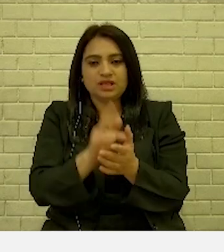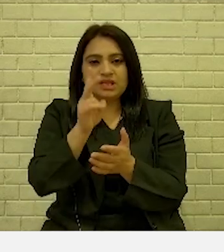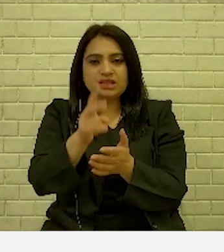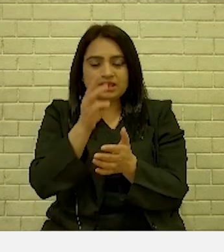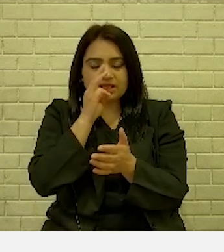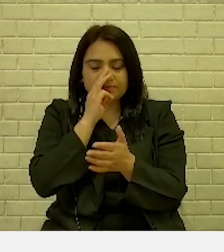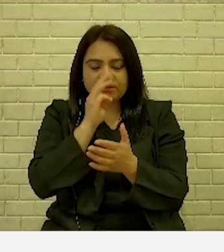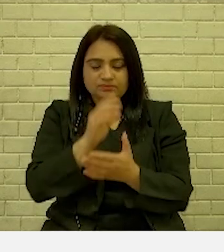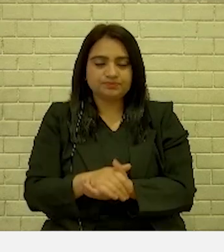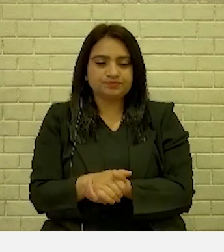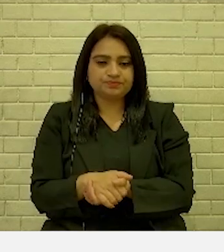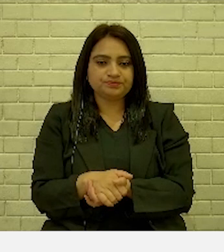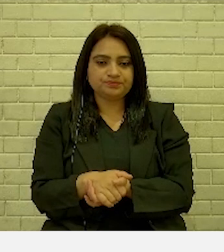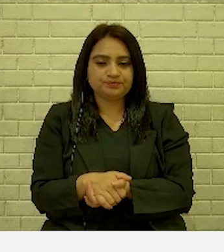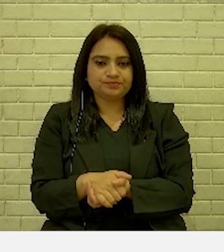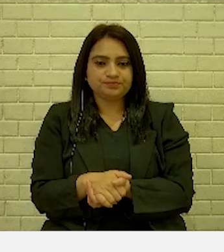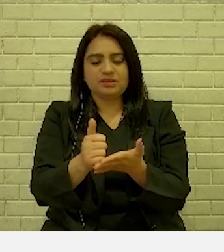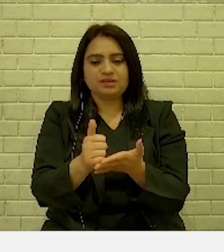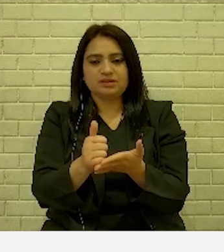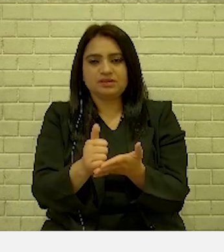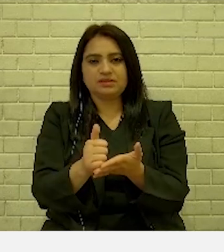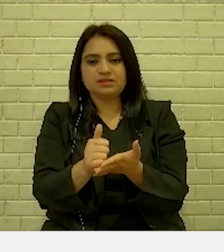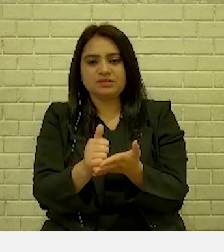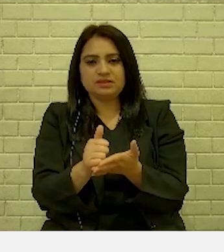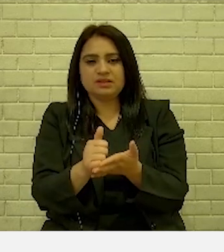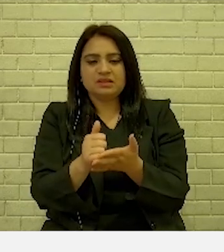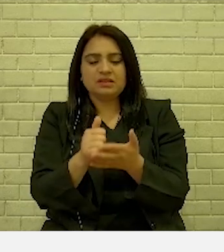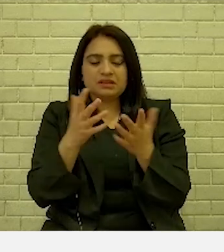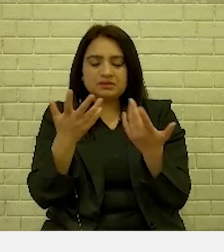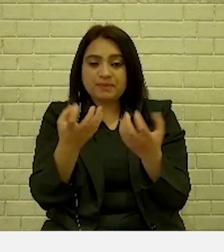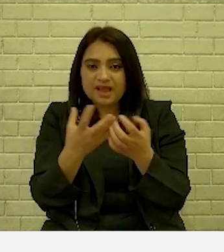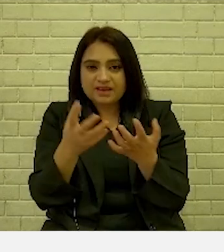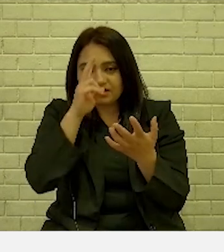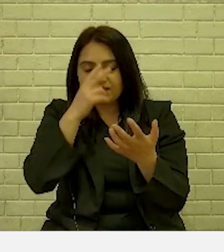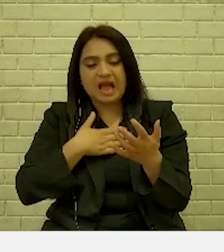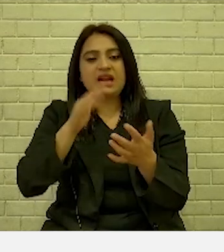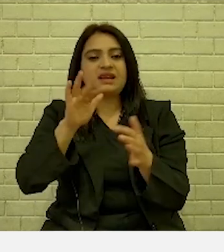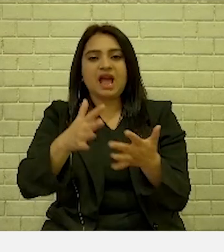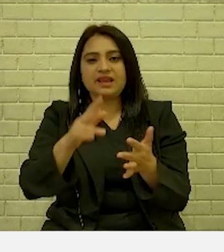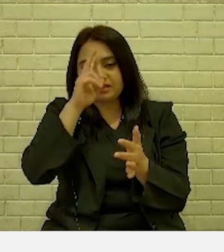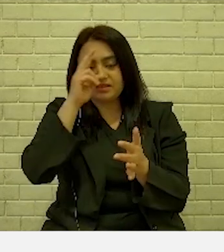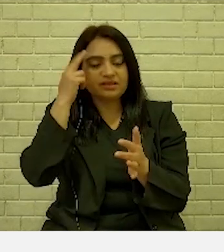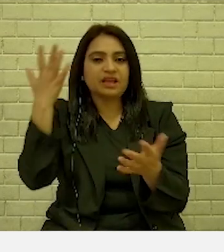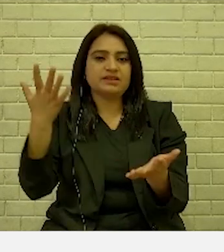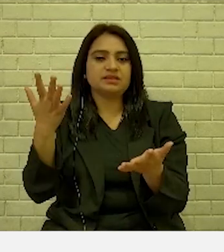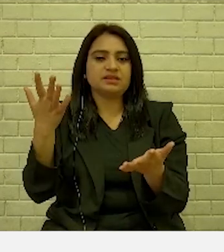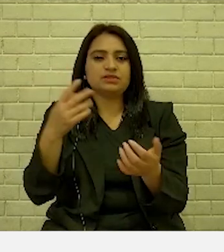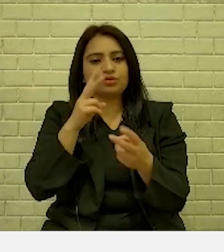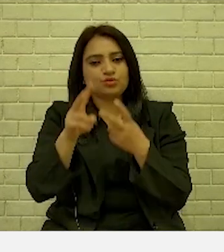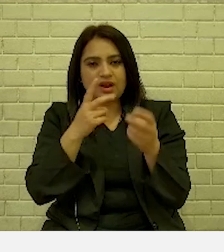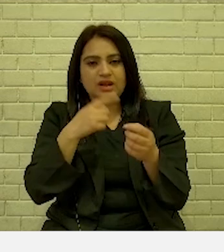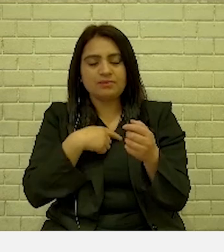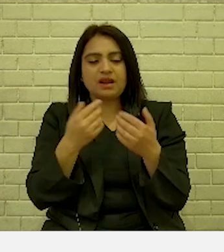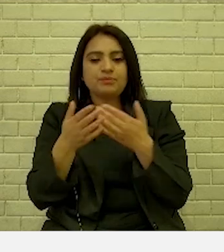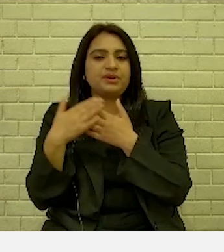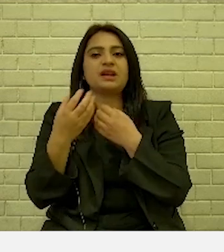just didn't have the courage to stand up for herself. That is what inspired me that in future, I will start a women-centric business where